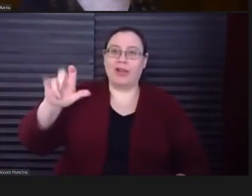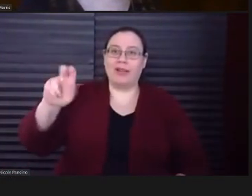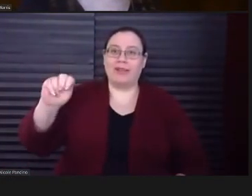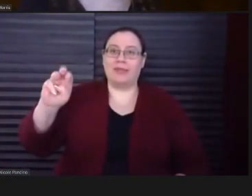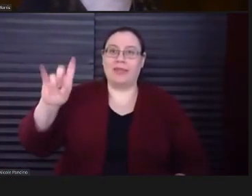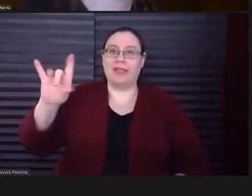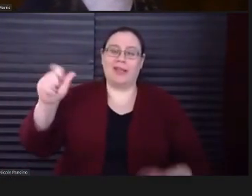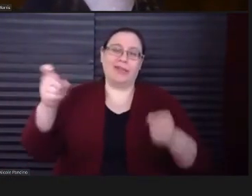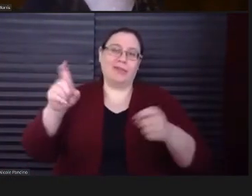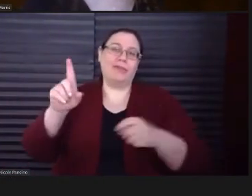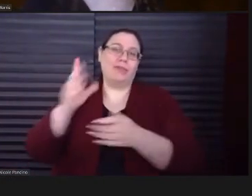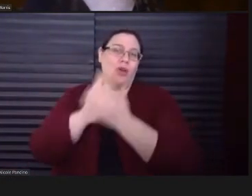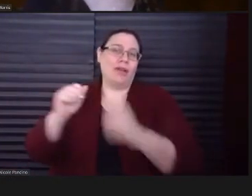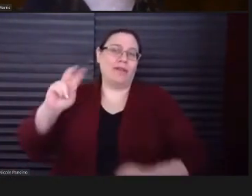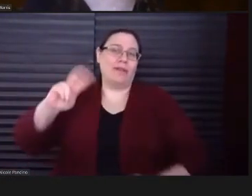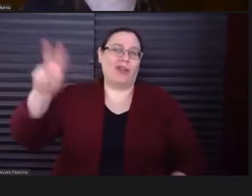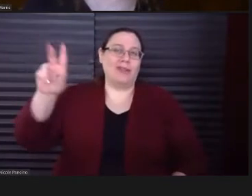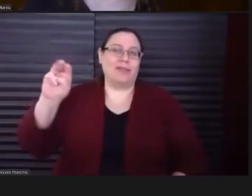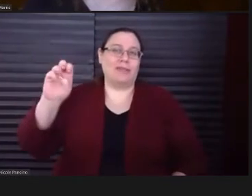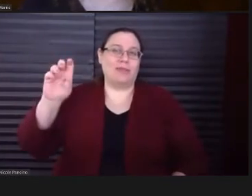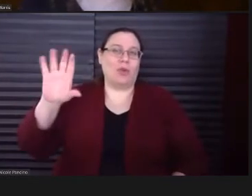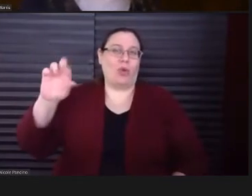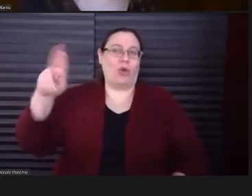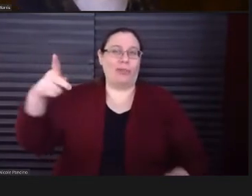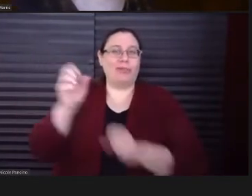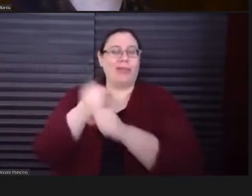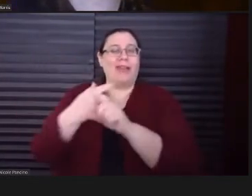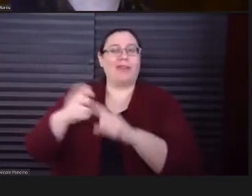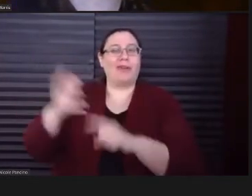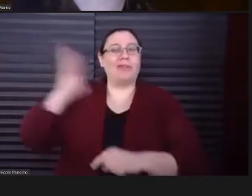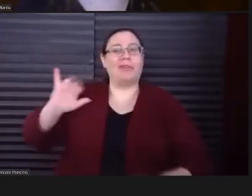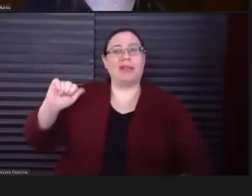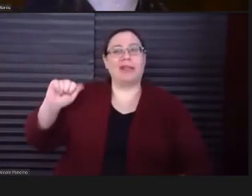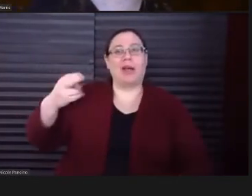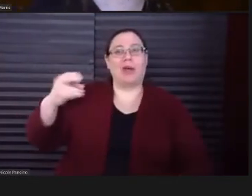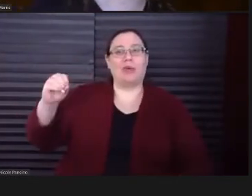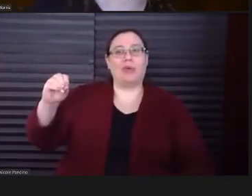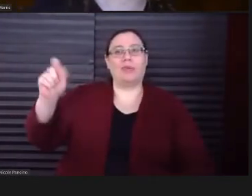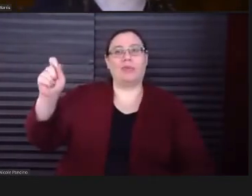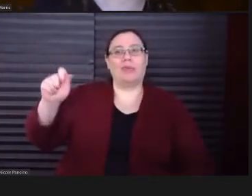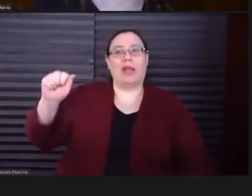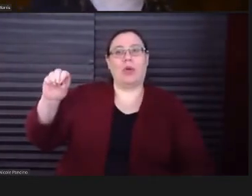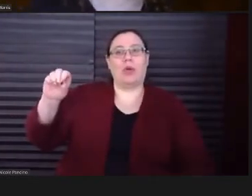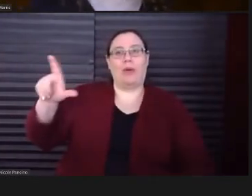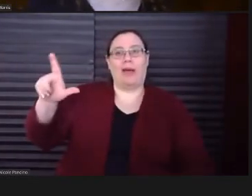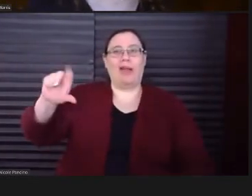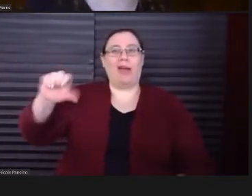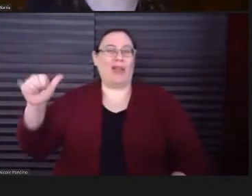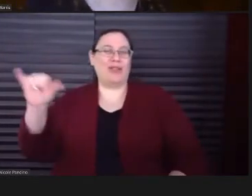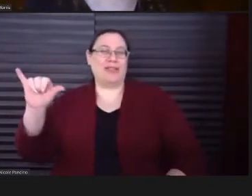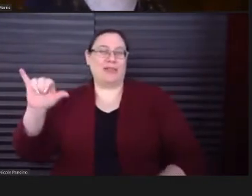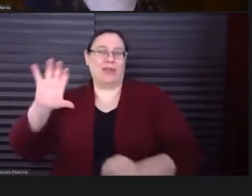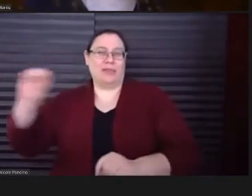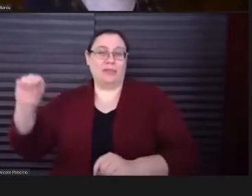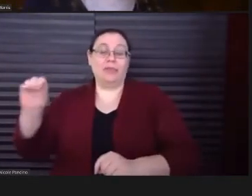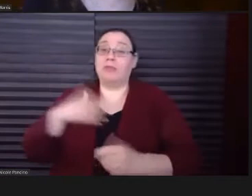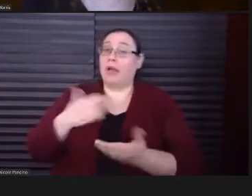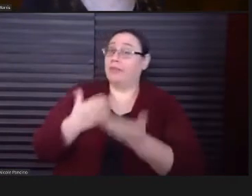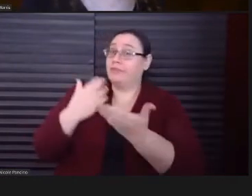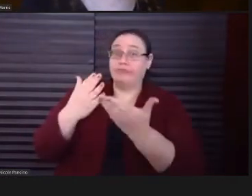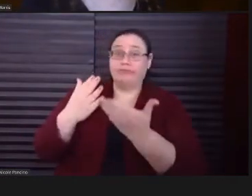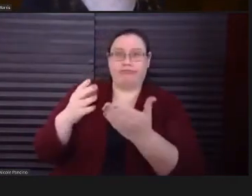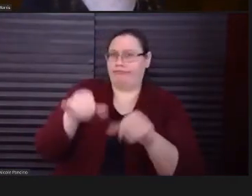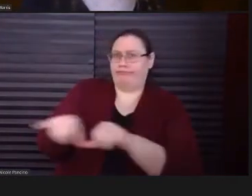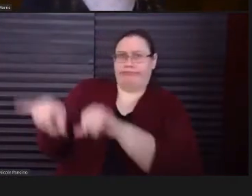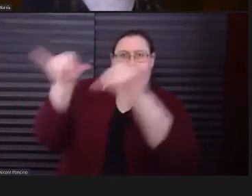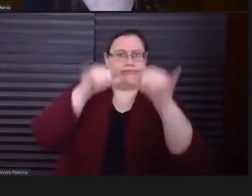Verizon Corporation, made up of the former Yahoo, AOL, and similar brands. And my proposition is the same of everyone